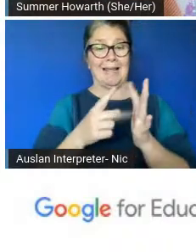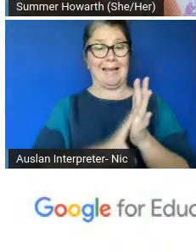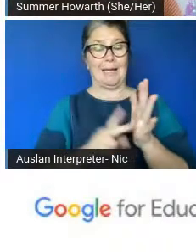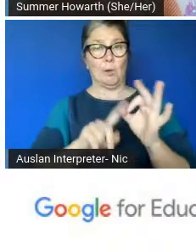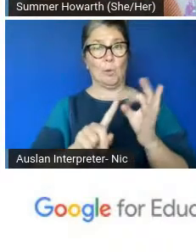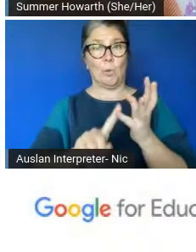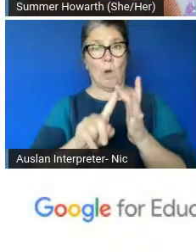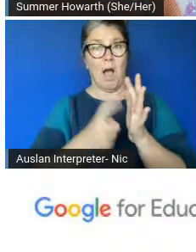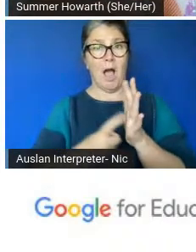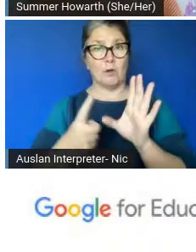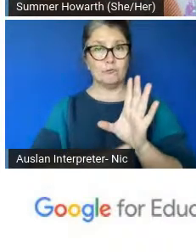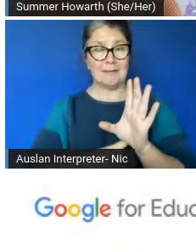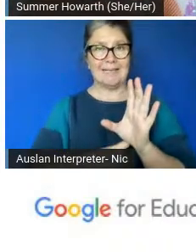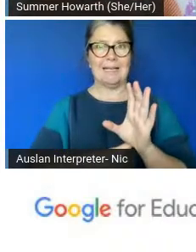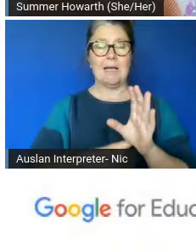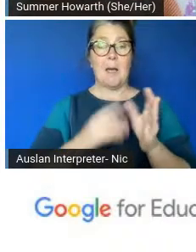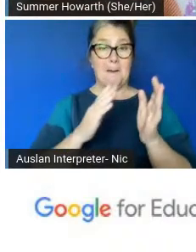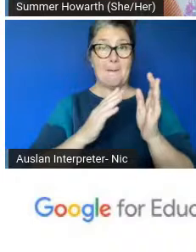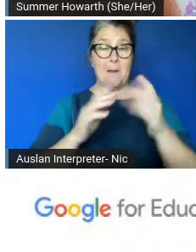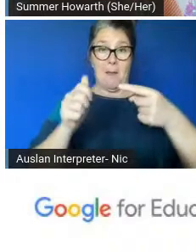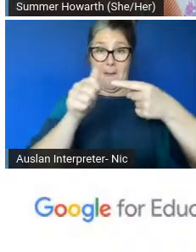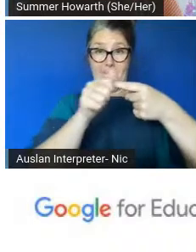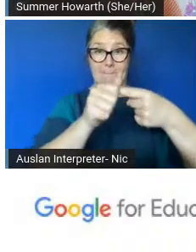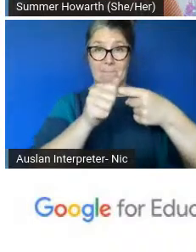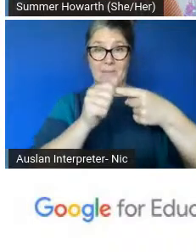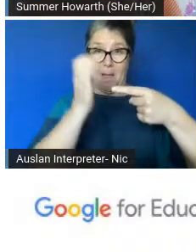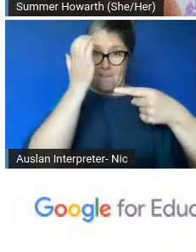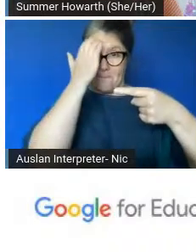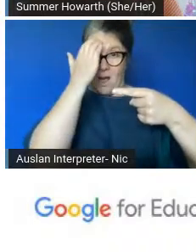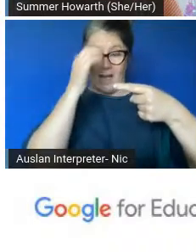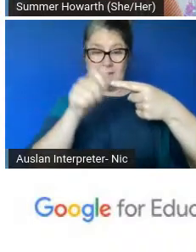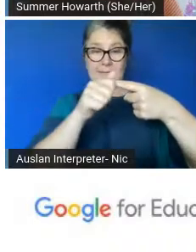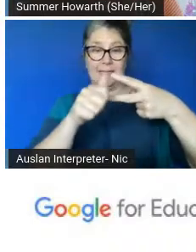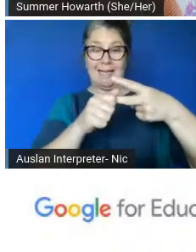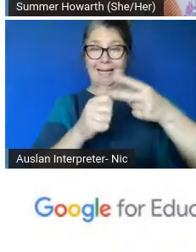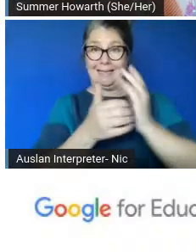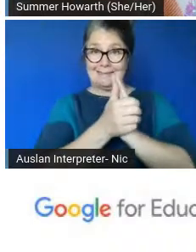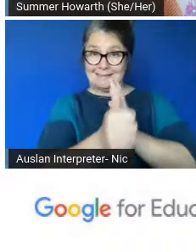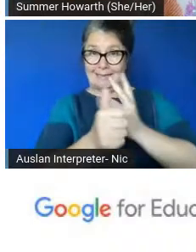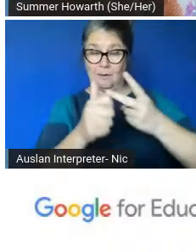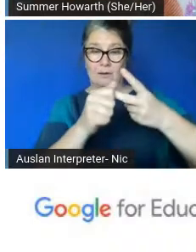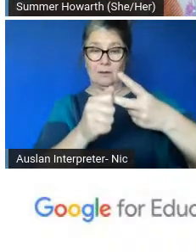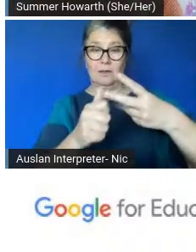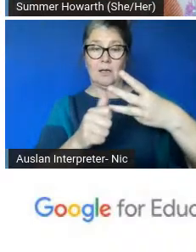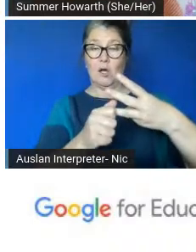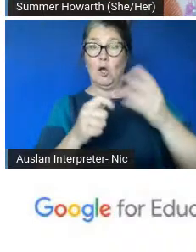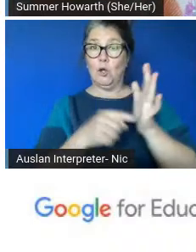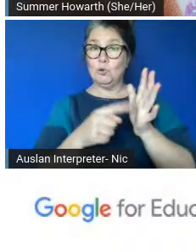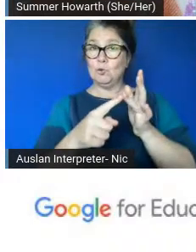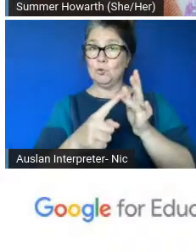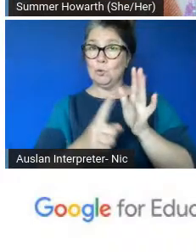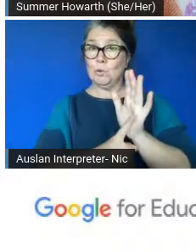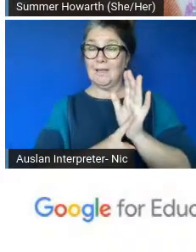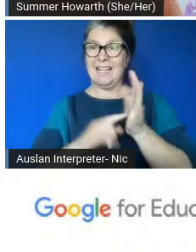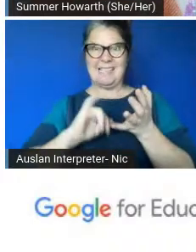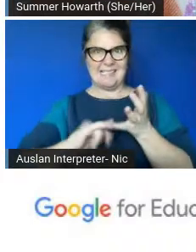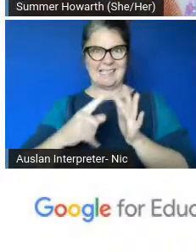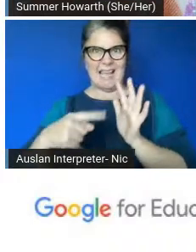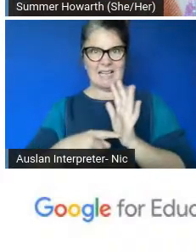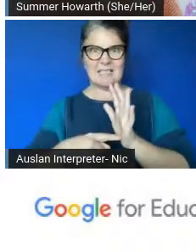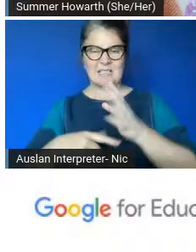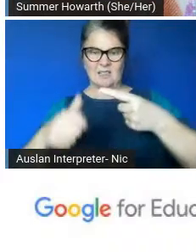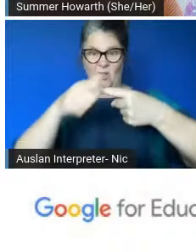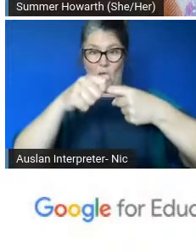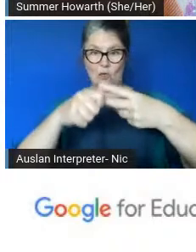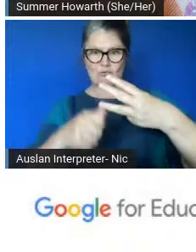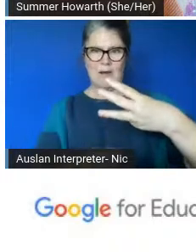skill set, and tool set, I need to be practicing that. I actually absolutely need to be doing those things. And so I